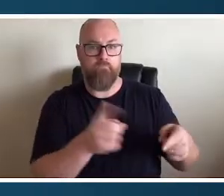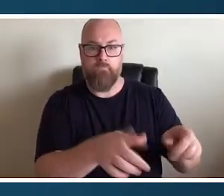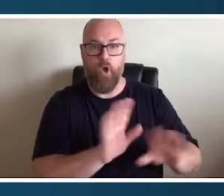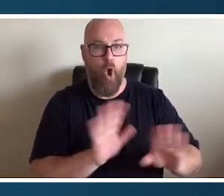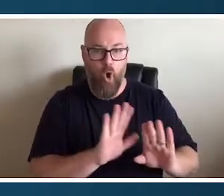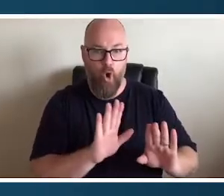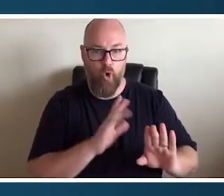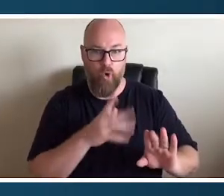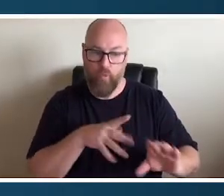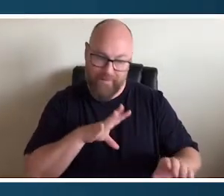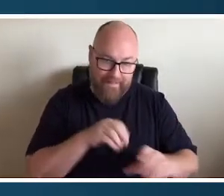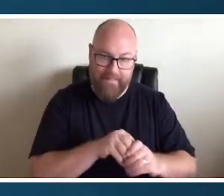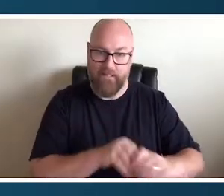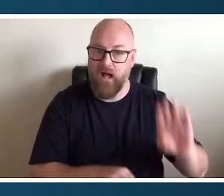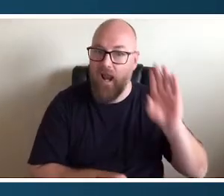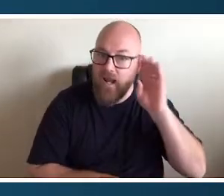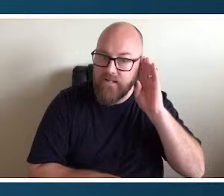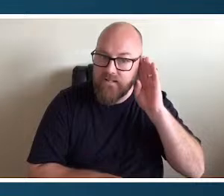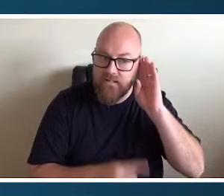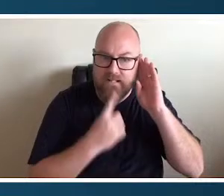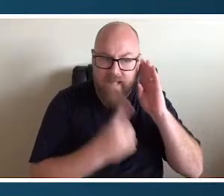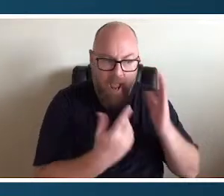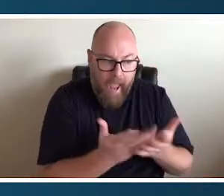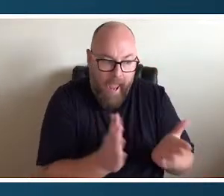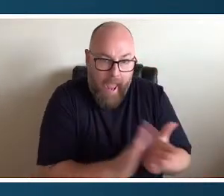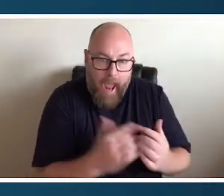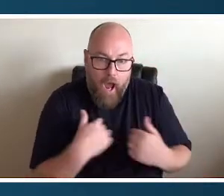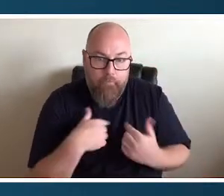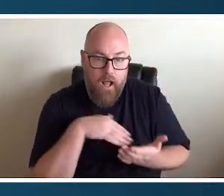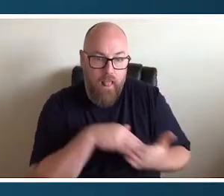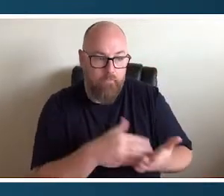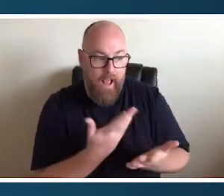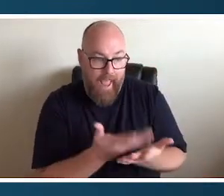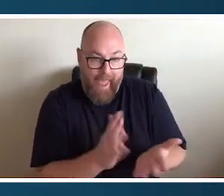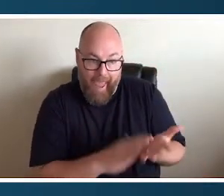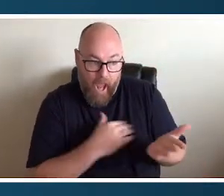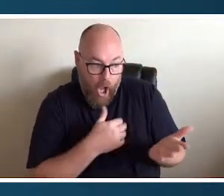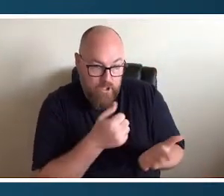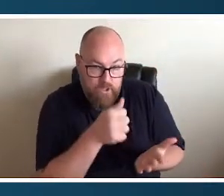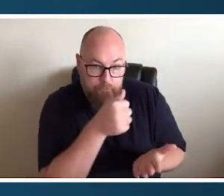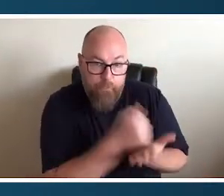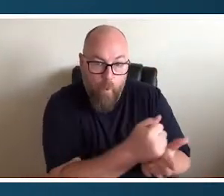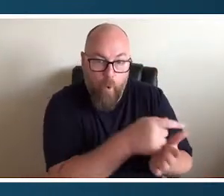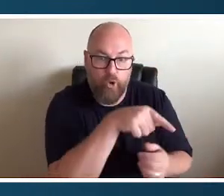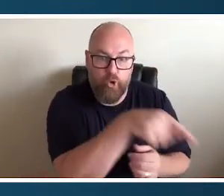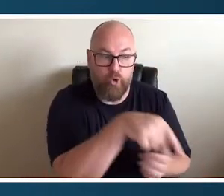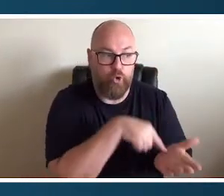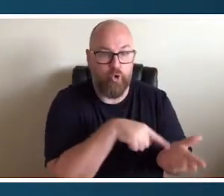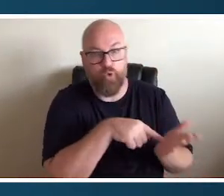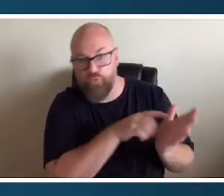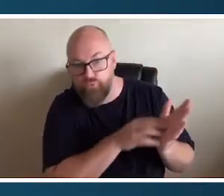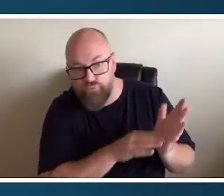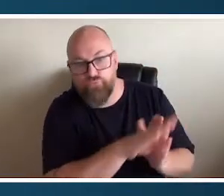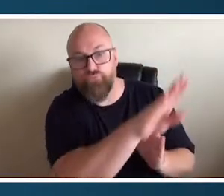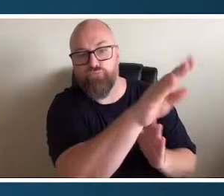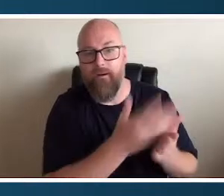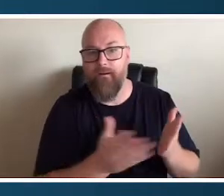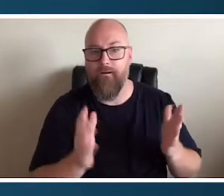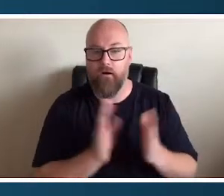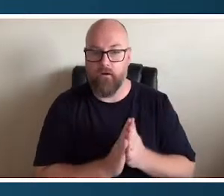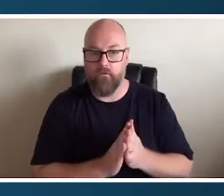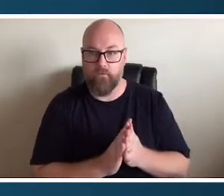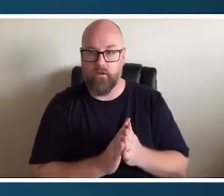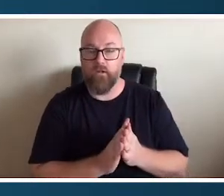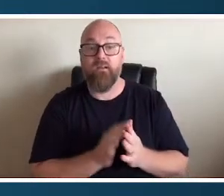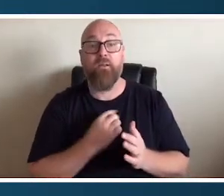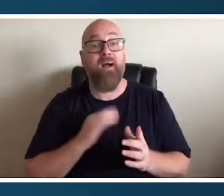okay, how can I help? How can I support your pathway? And I come back to the conversation of power.